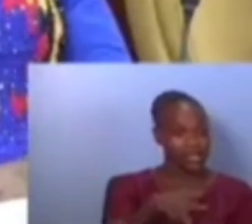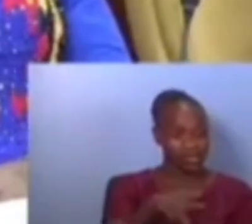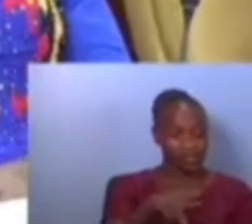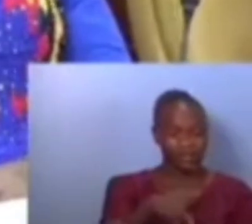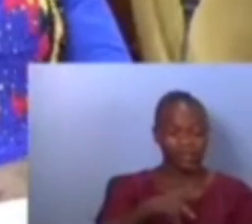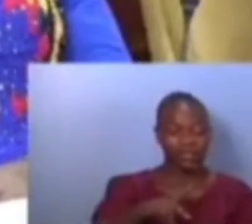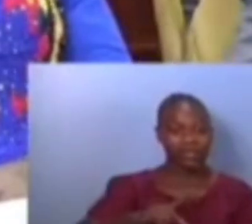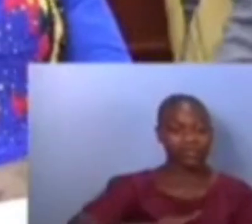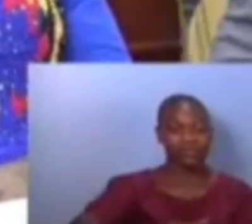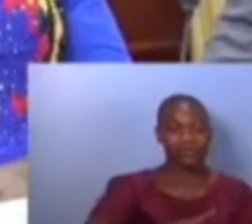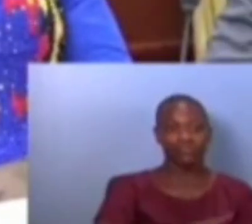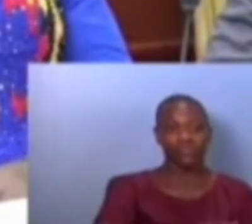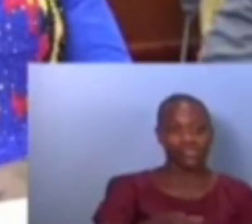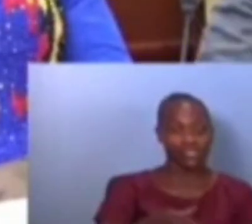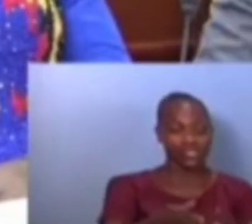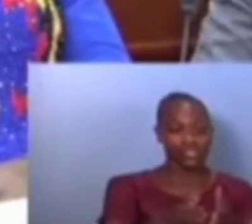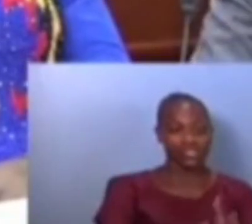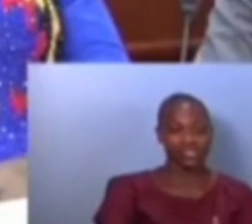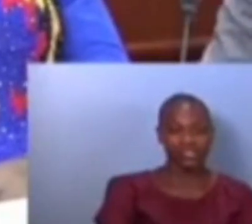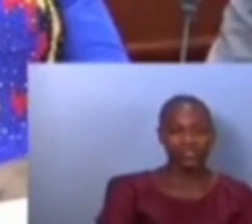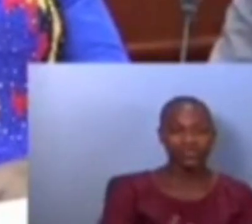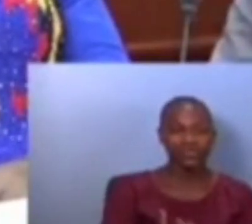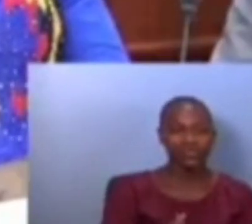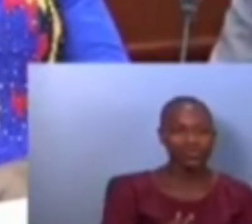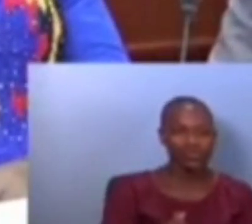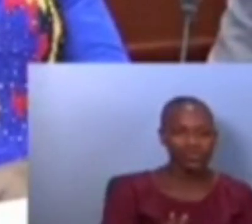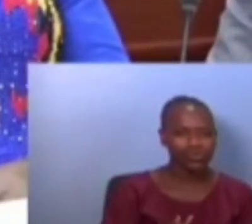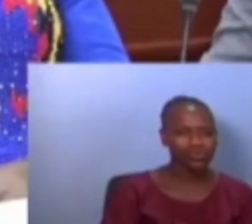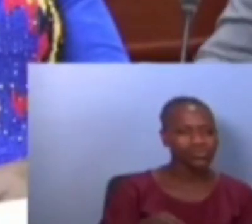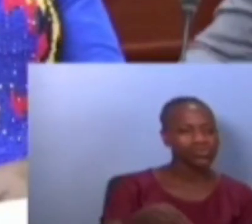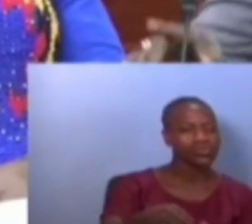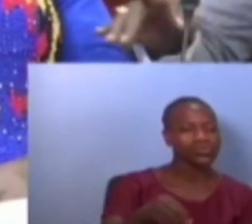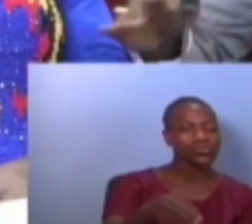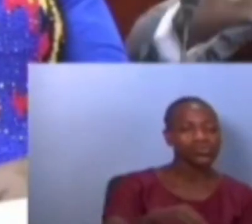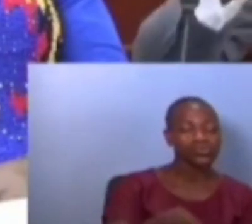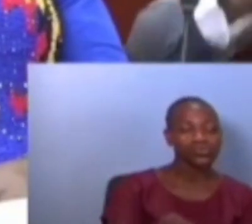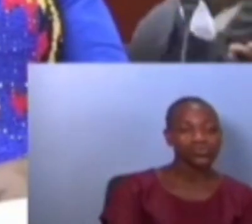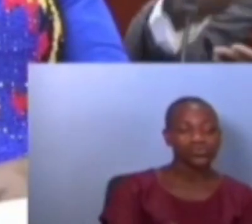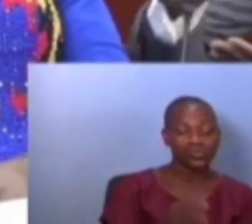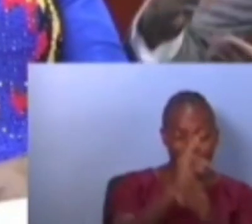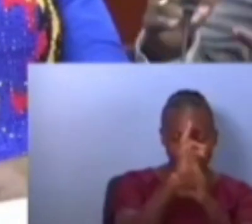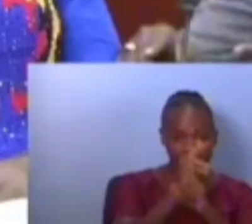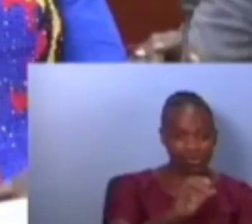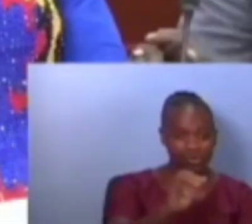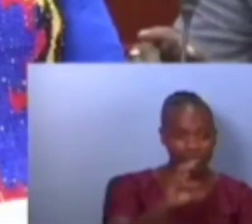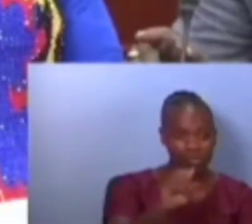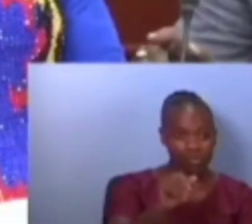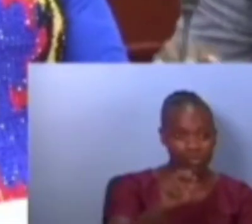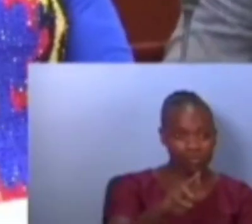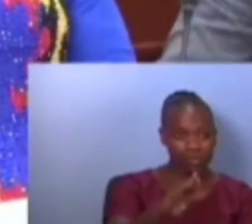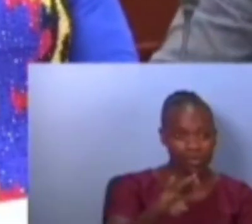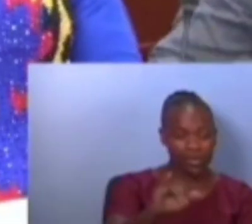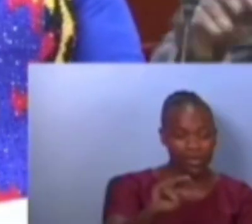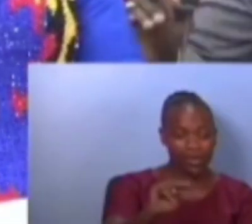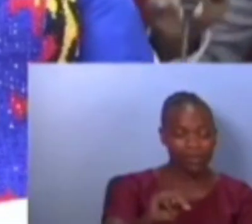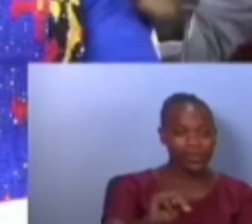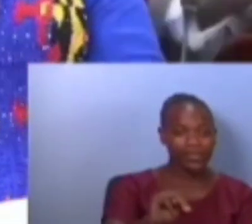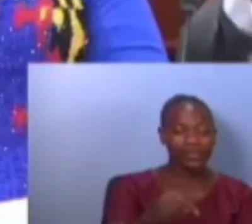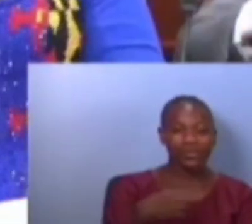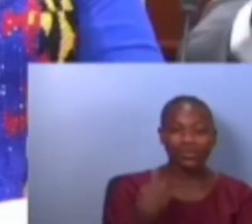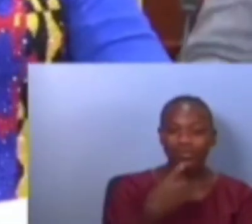Leadership to nominate Right Honorable ASK Bagbin as Speaker of 9th